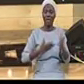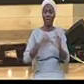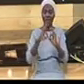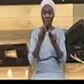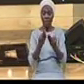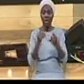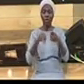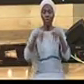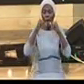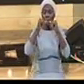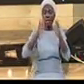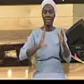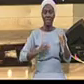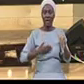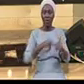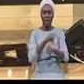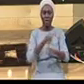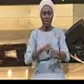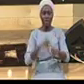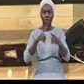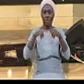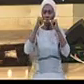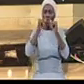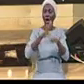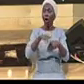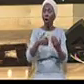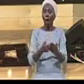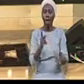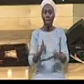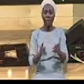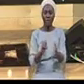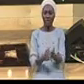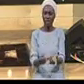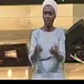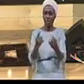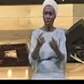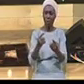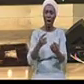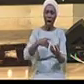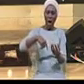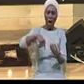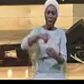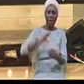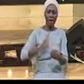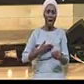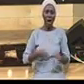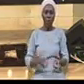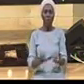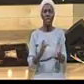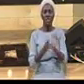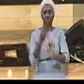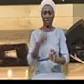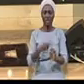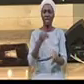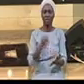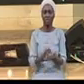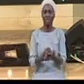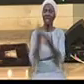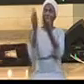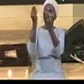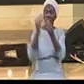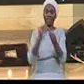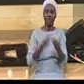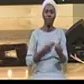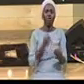to bless all people that come across our way in Jesus' name. Give us